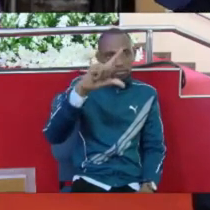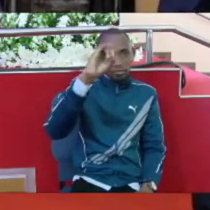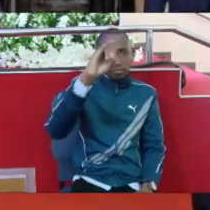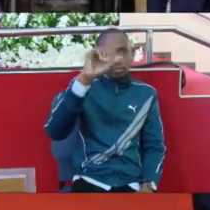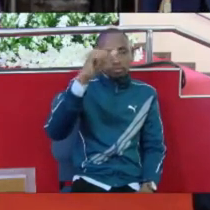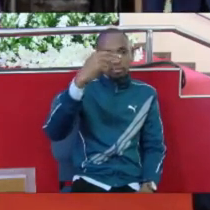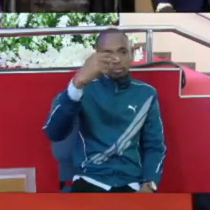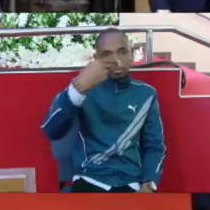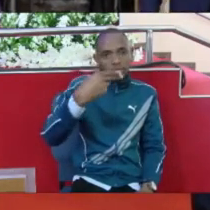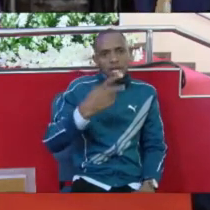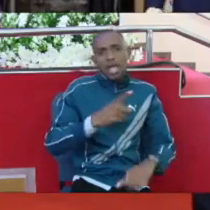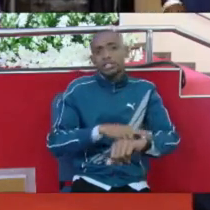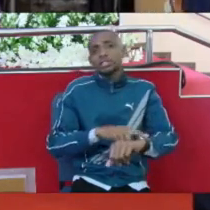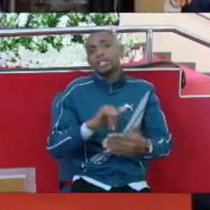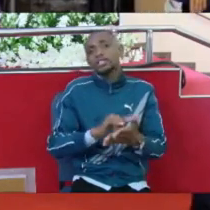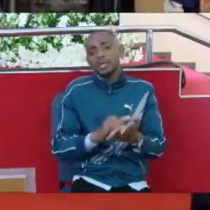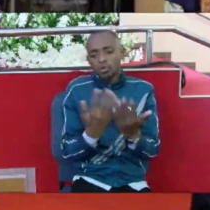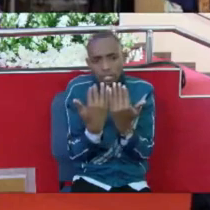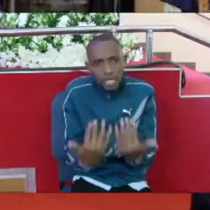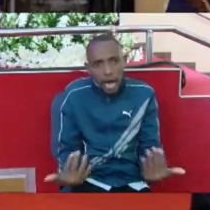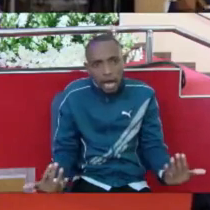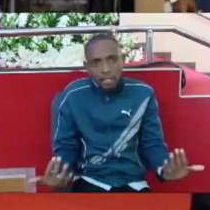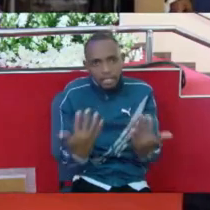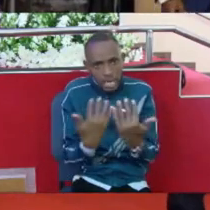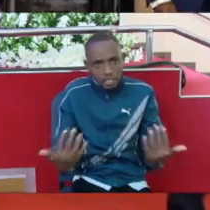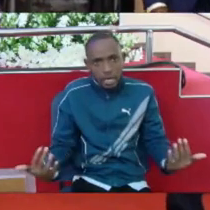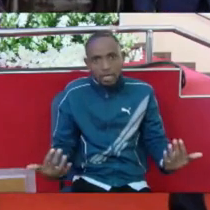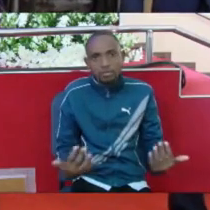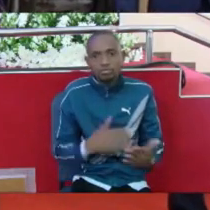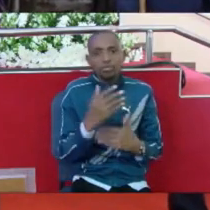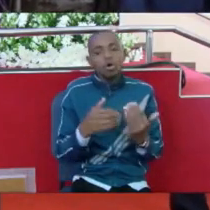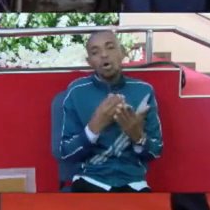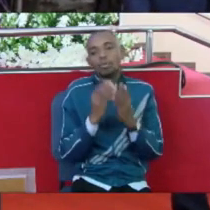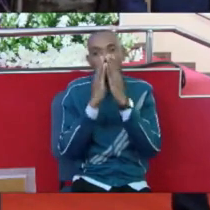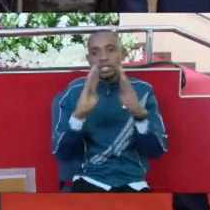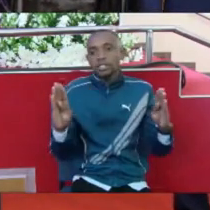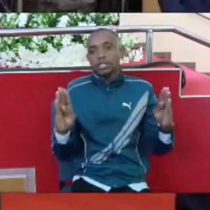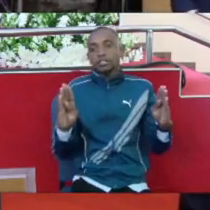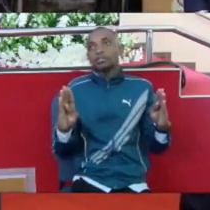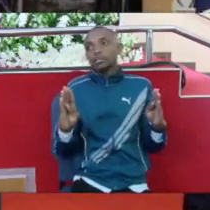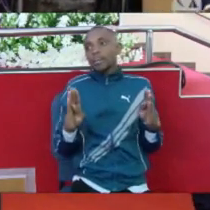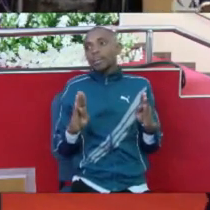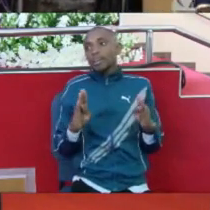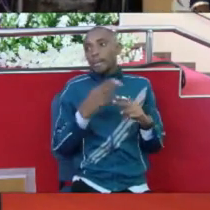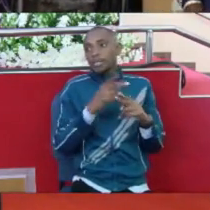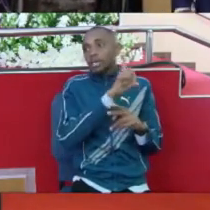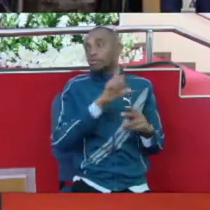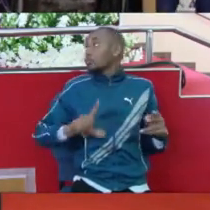At that time, he was just a teenager. Oh, blessed be the name of the Lord. Some of you have